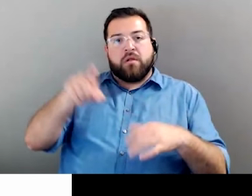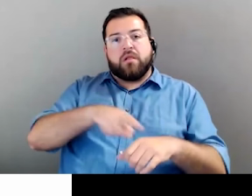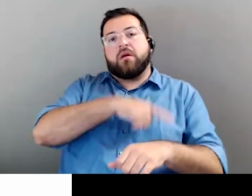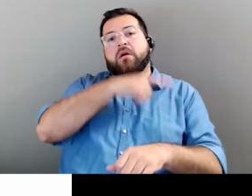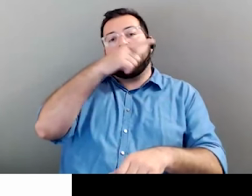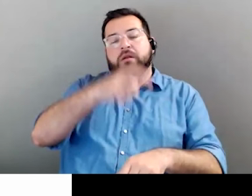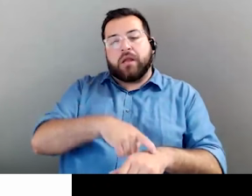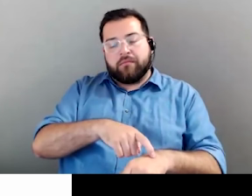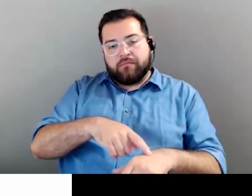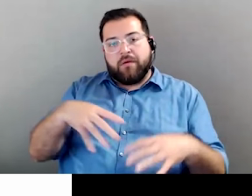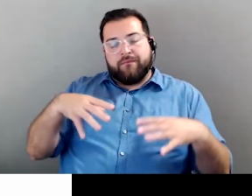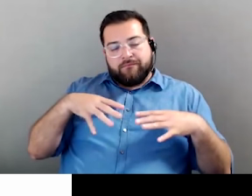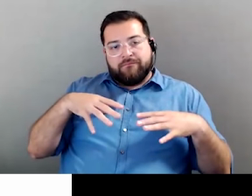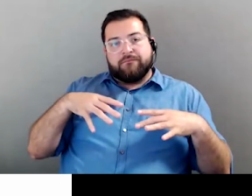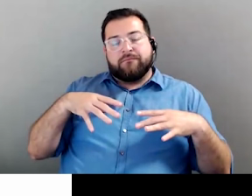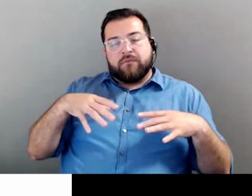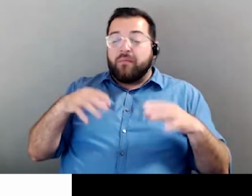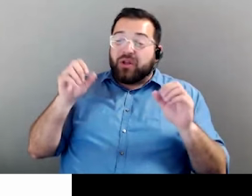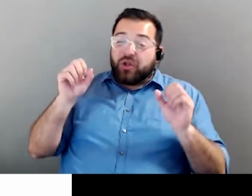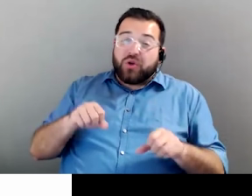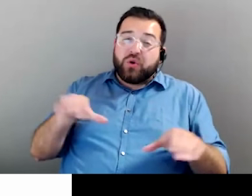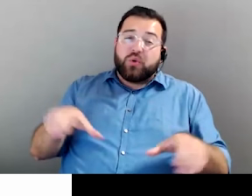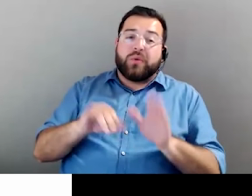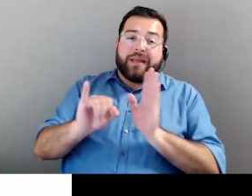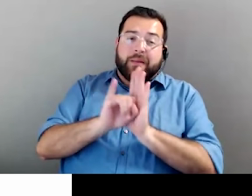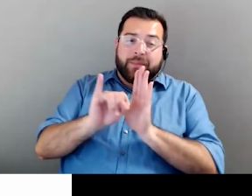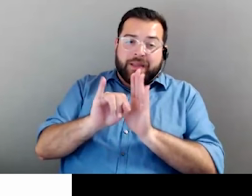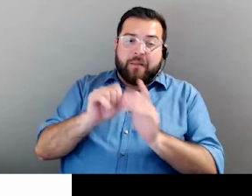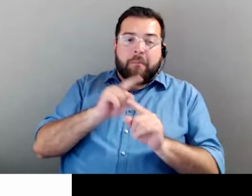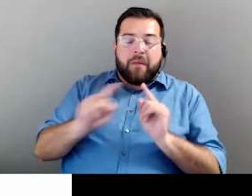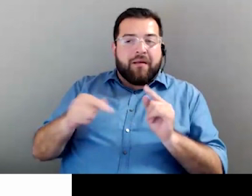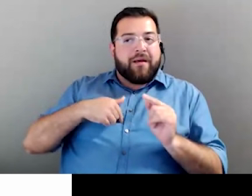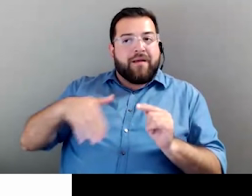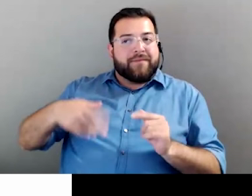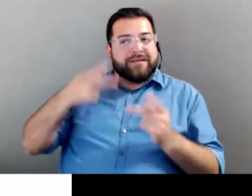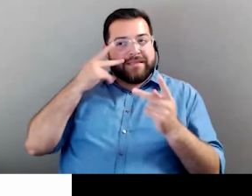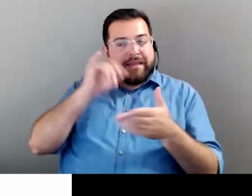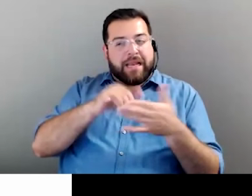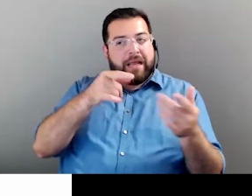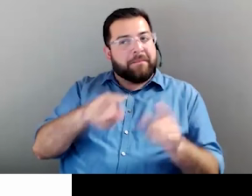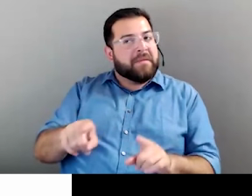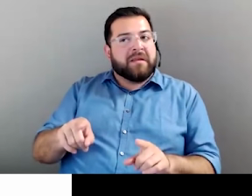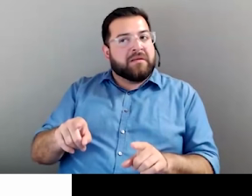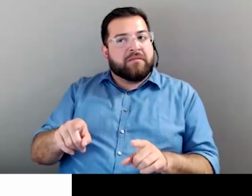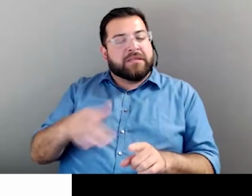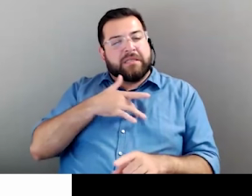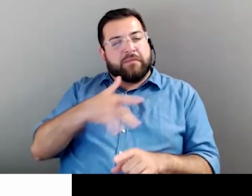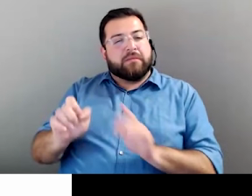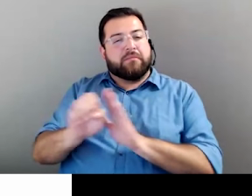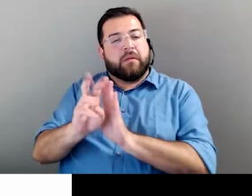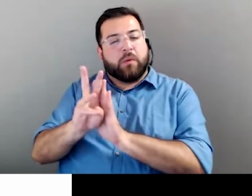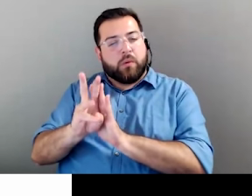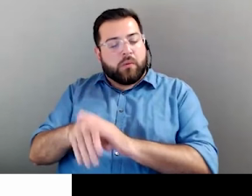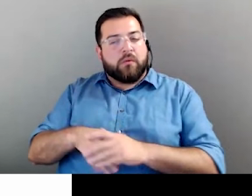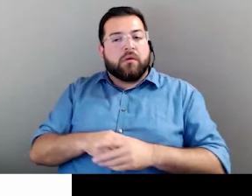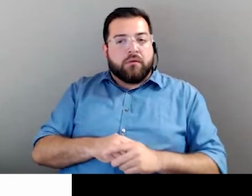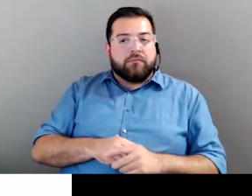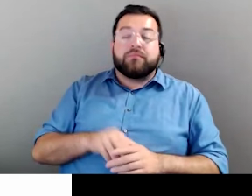could essentially do an incomplete, but I haven't seen them do an incomplete, it's only an EW. Okay, thank